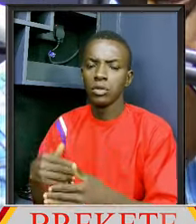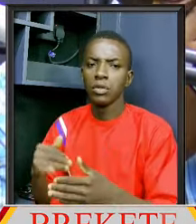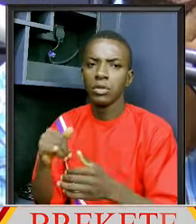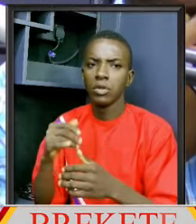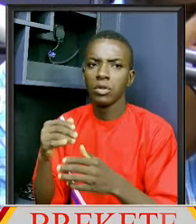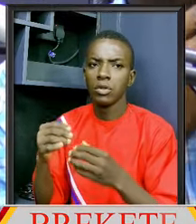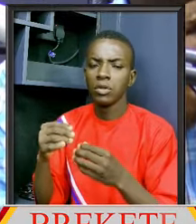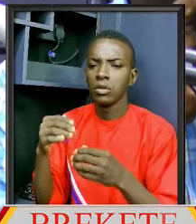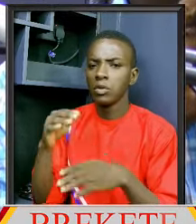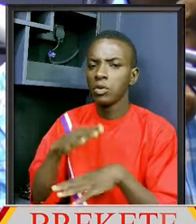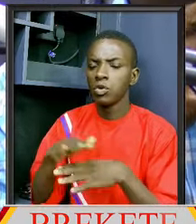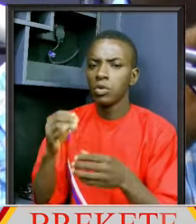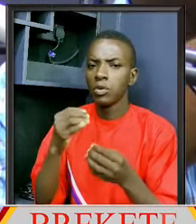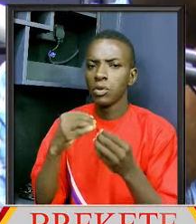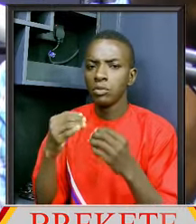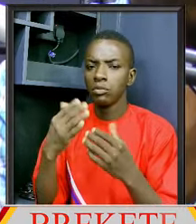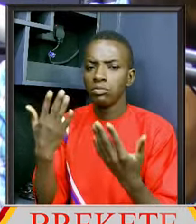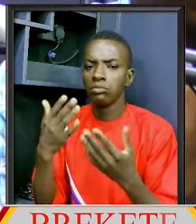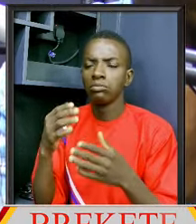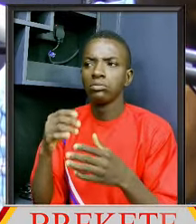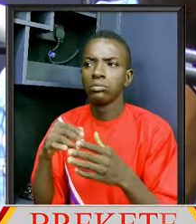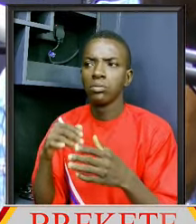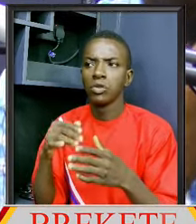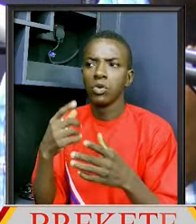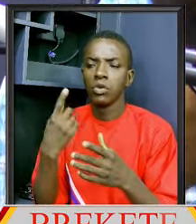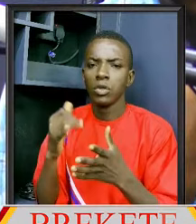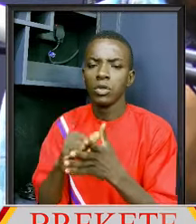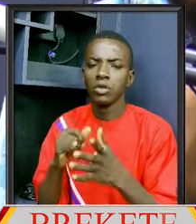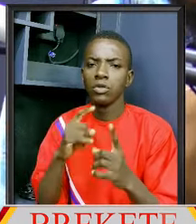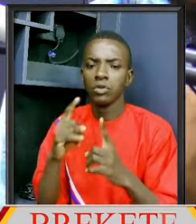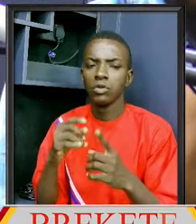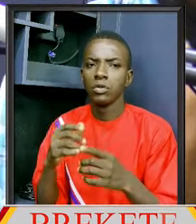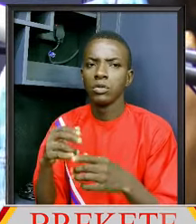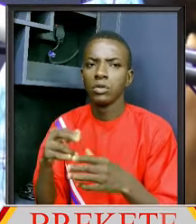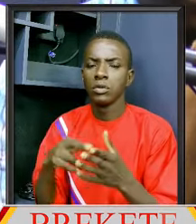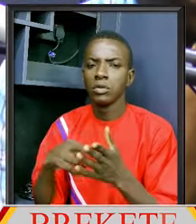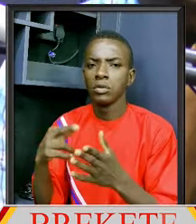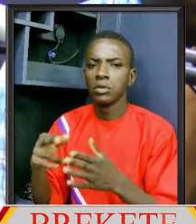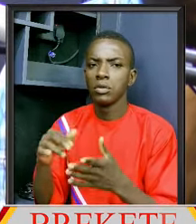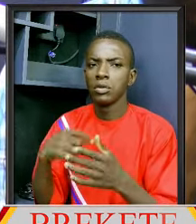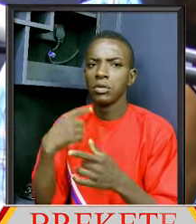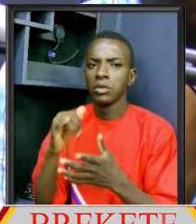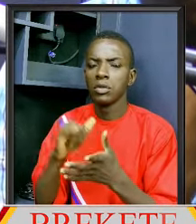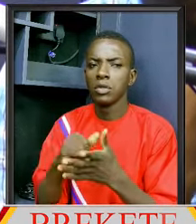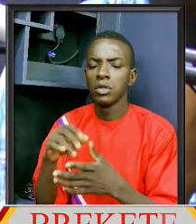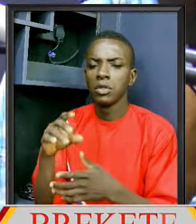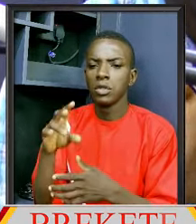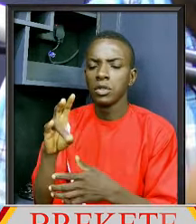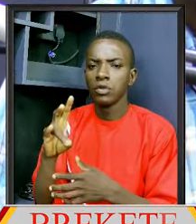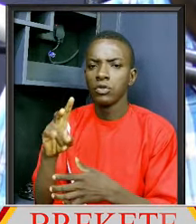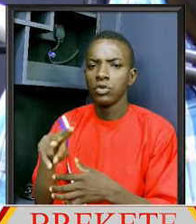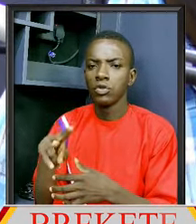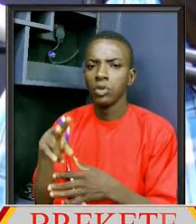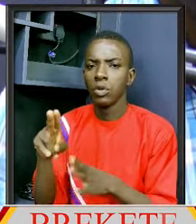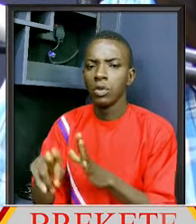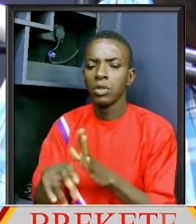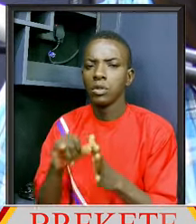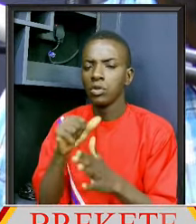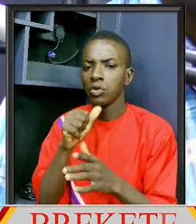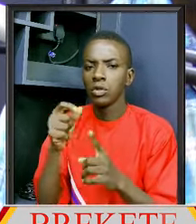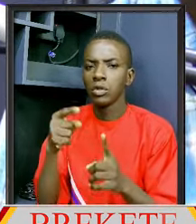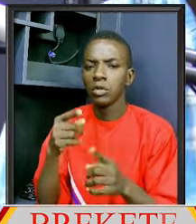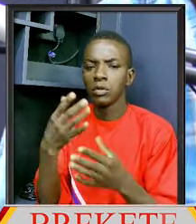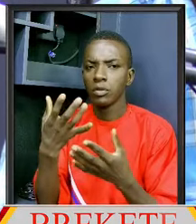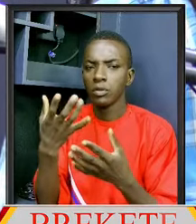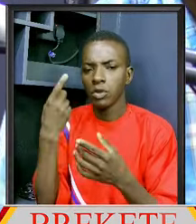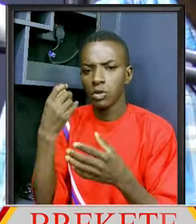more than we go feed you. Now, the one where you talk, say, you go result test where they say na 72 hours, you no agree because you